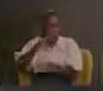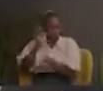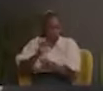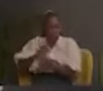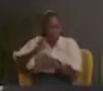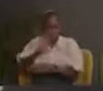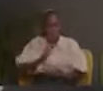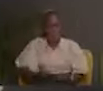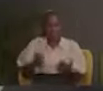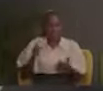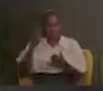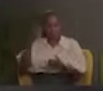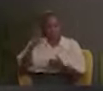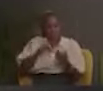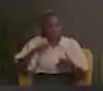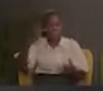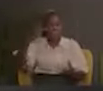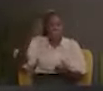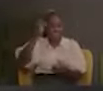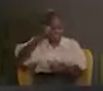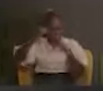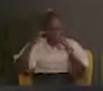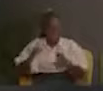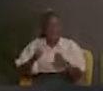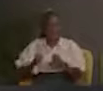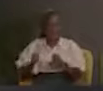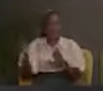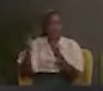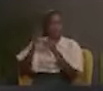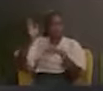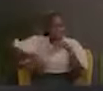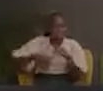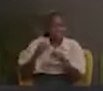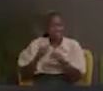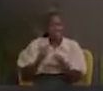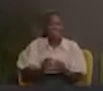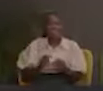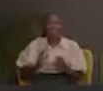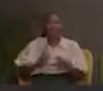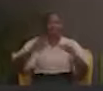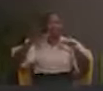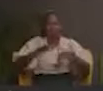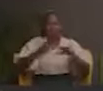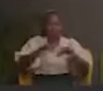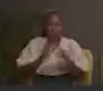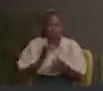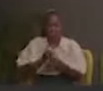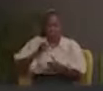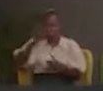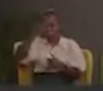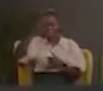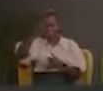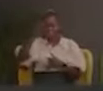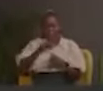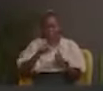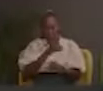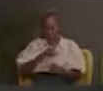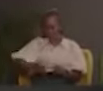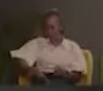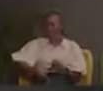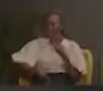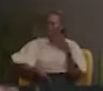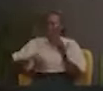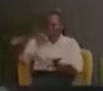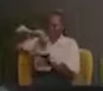might beyond the mountains, to see his might beyond the giants. When David stood before Goliath, he saw a reality beyond